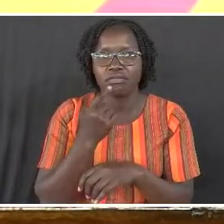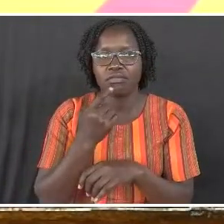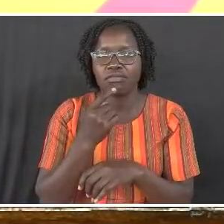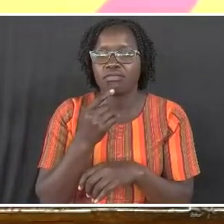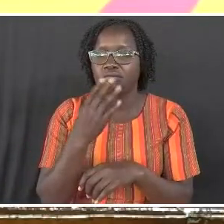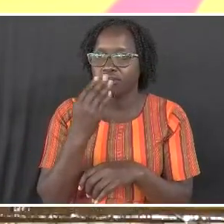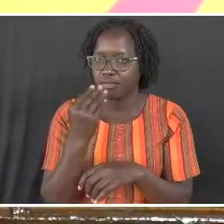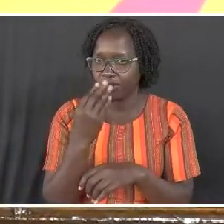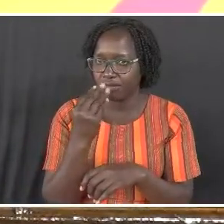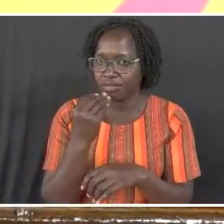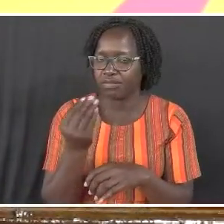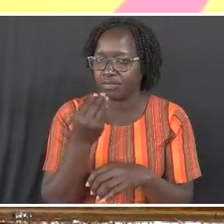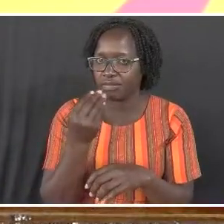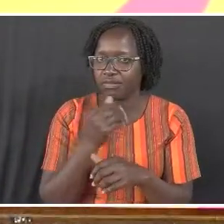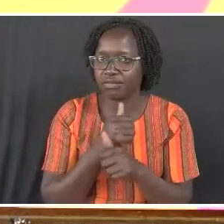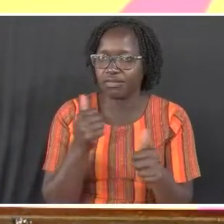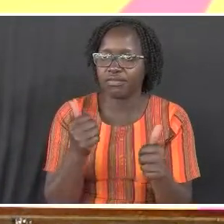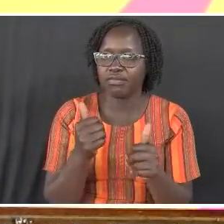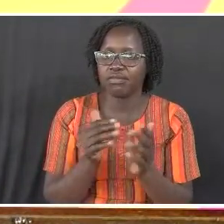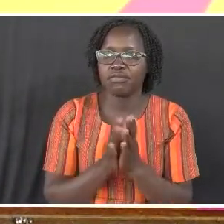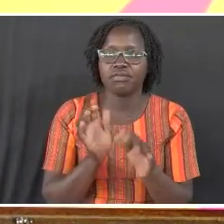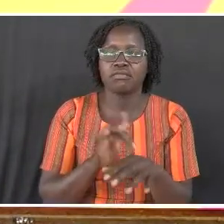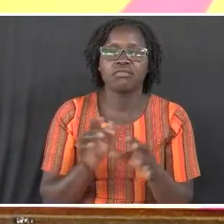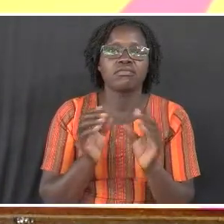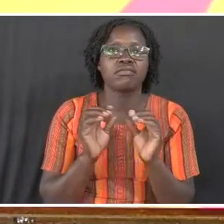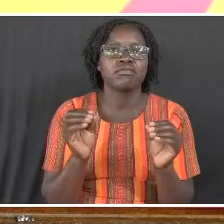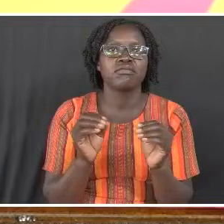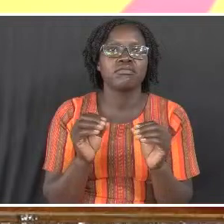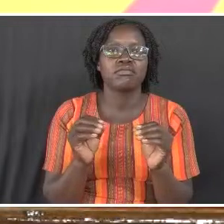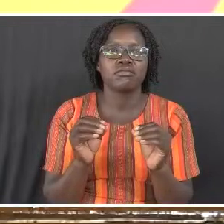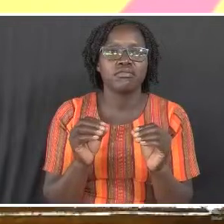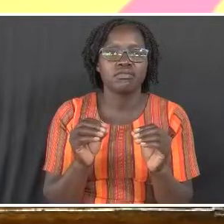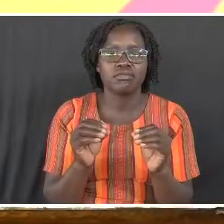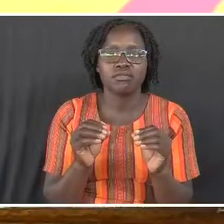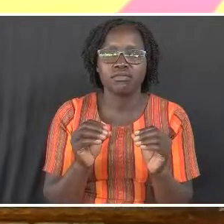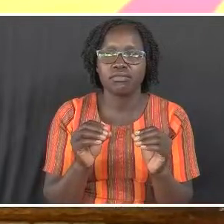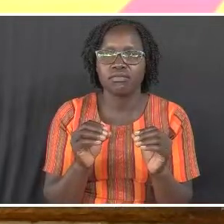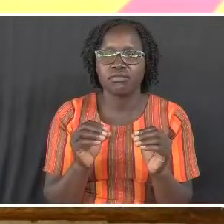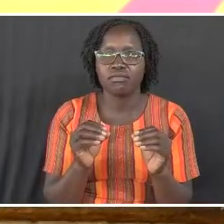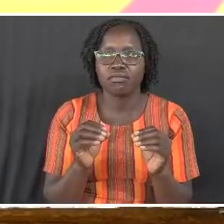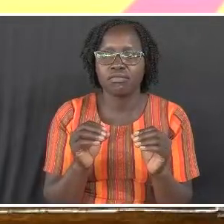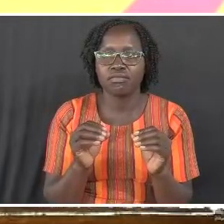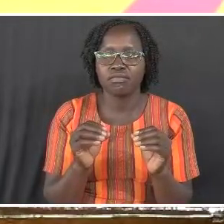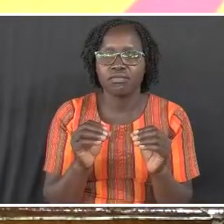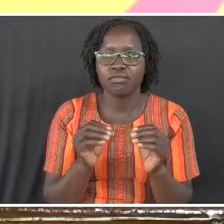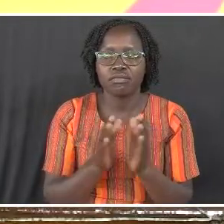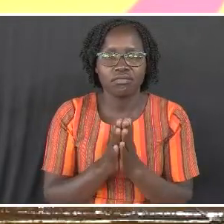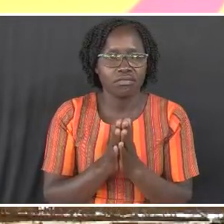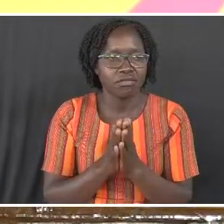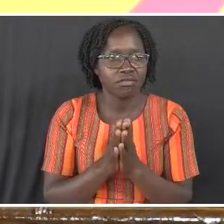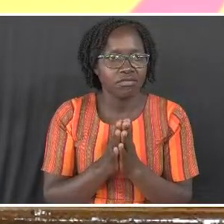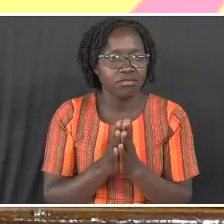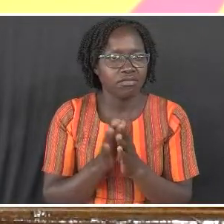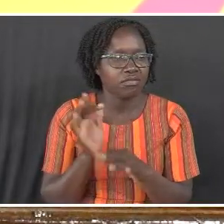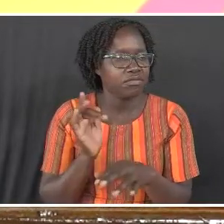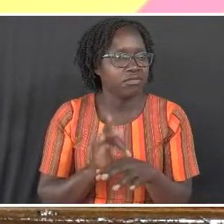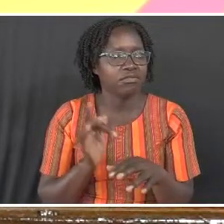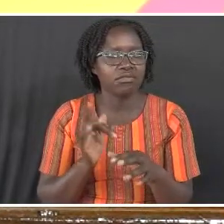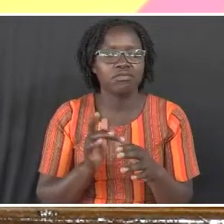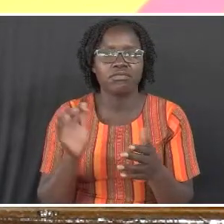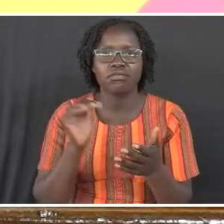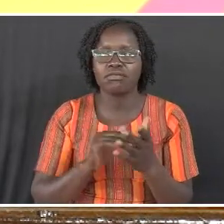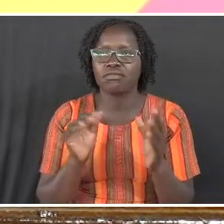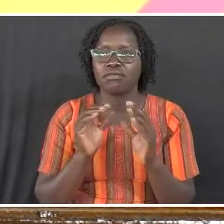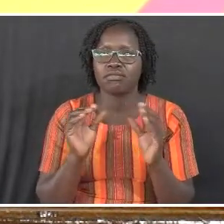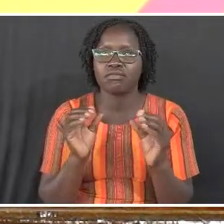with it, and then there'll be no effects. You won't have any, maybe if the tooth was sensitive, the sensitivity will no longer